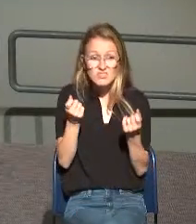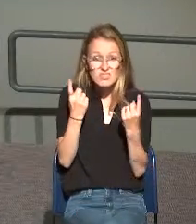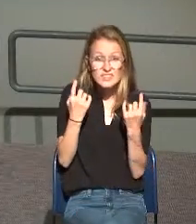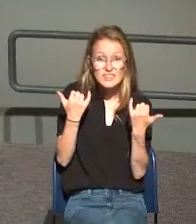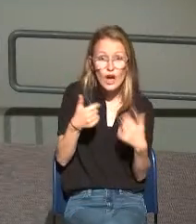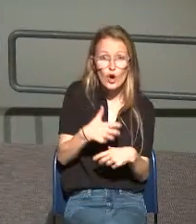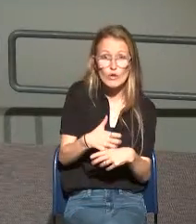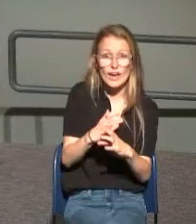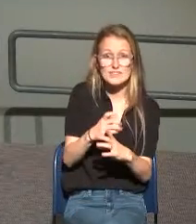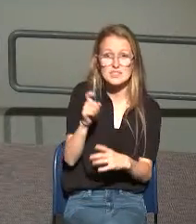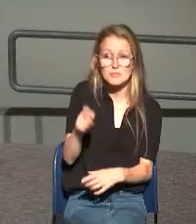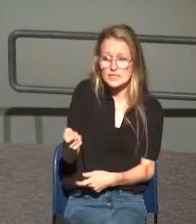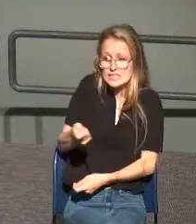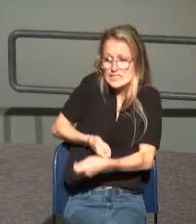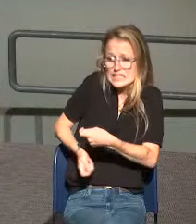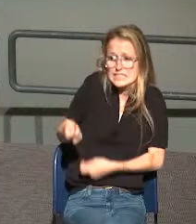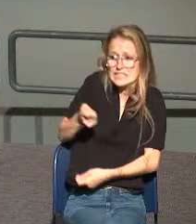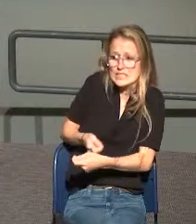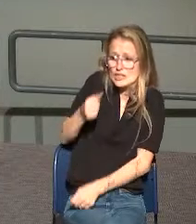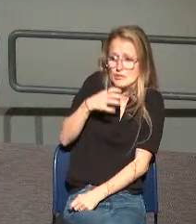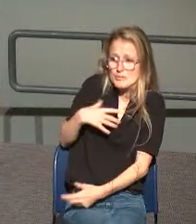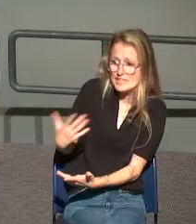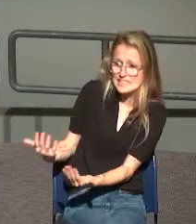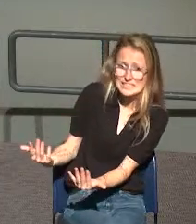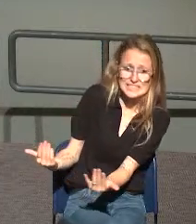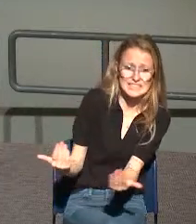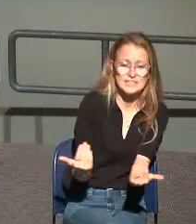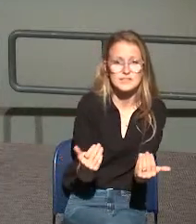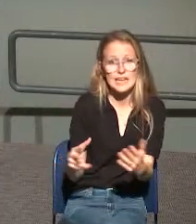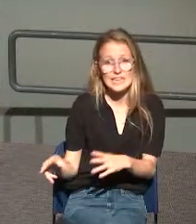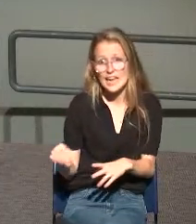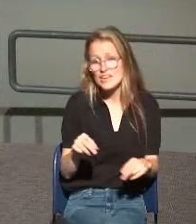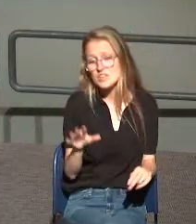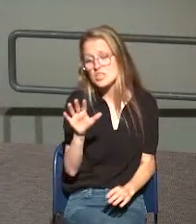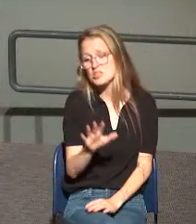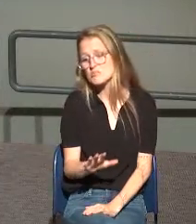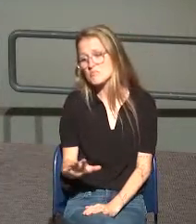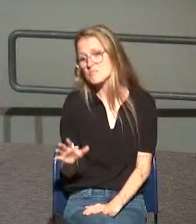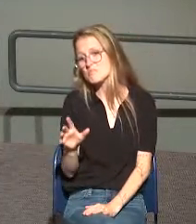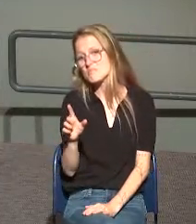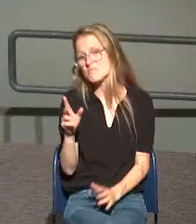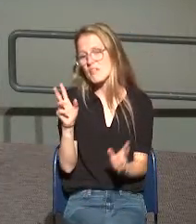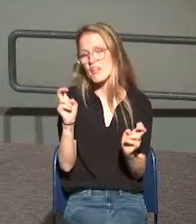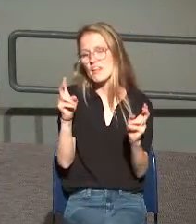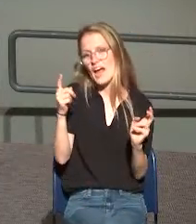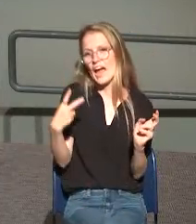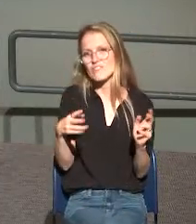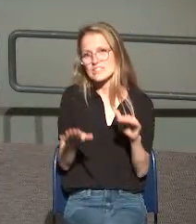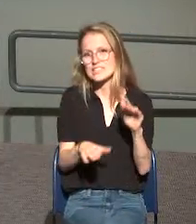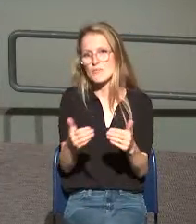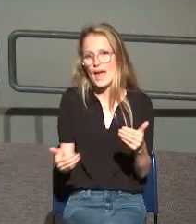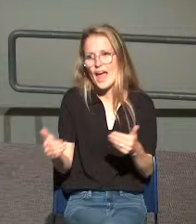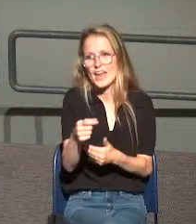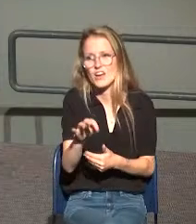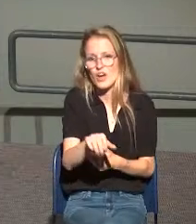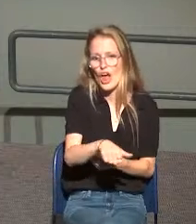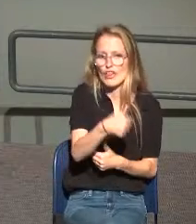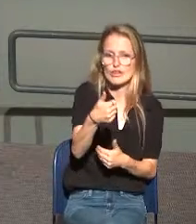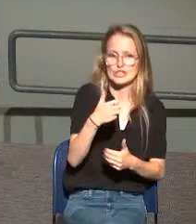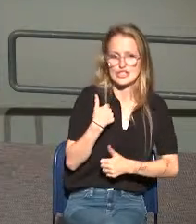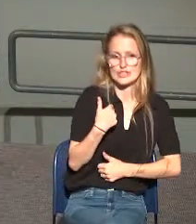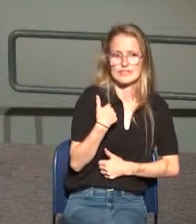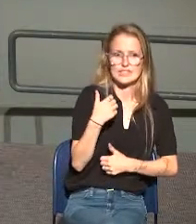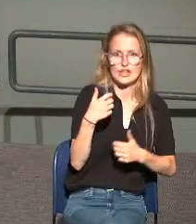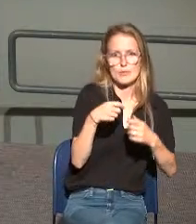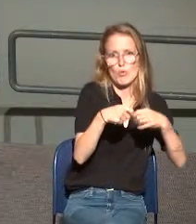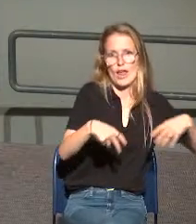women in. So the Navy was about a half a step ahead of the other services in opening opportunities for